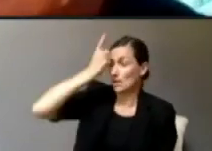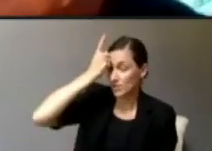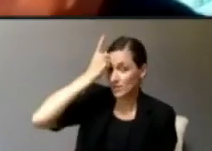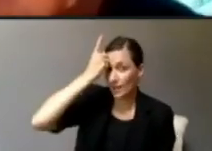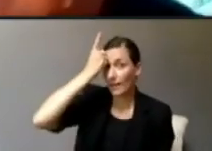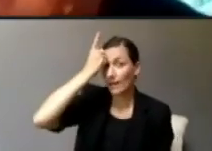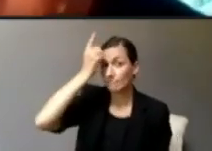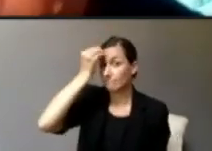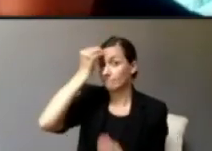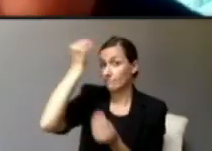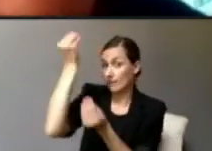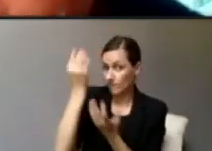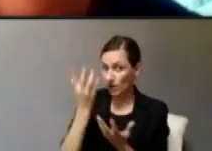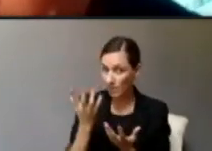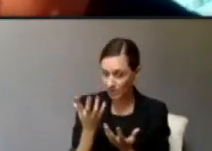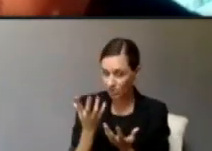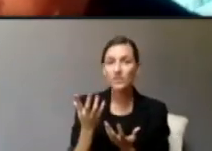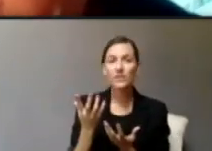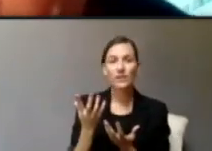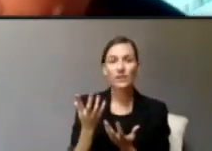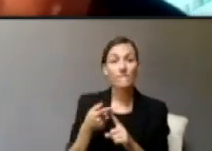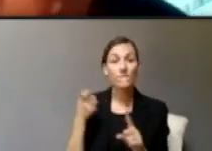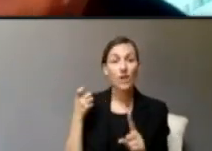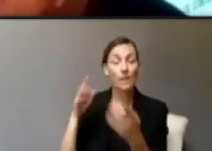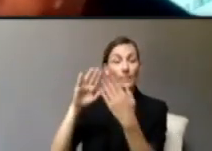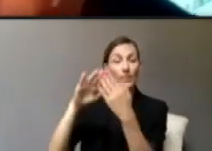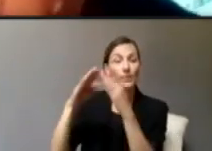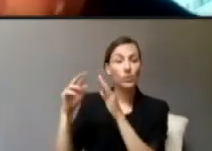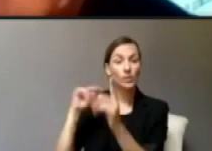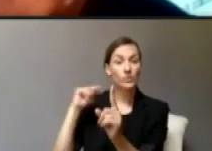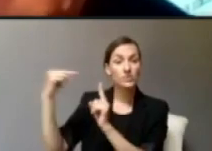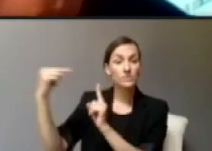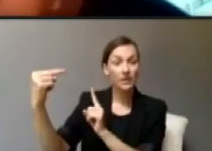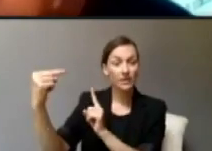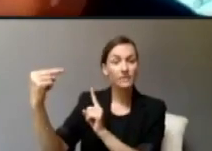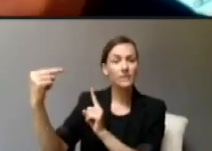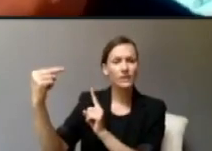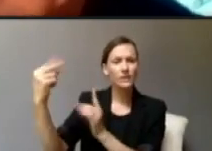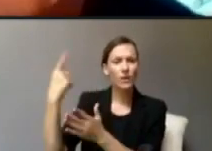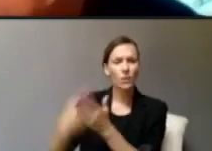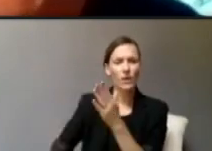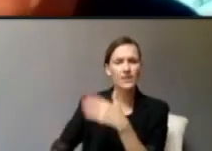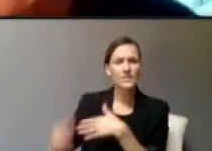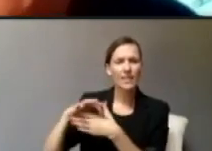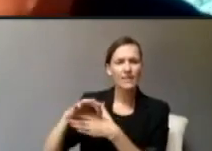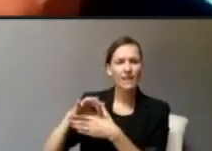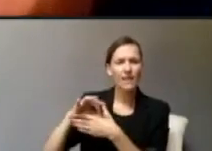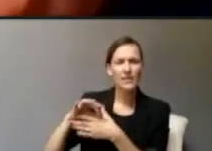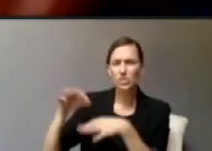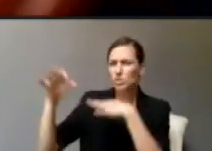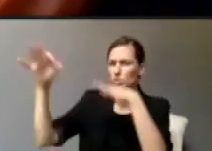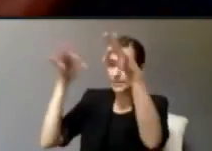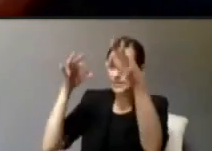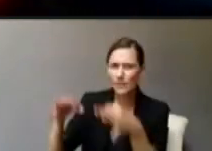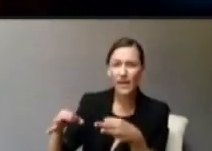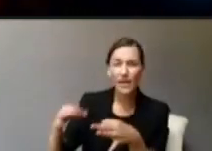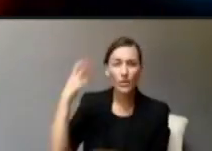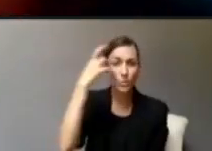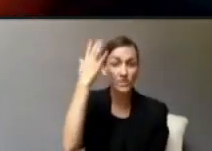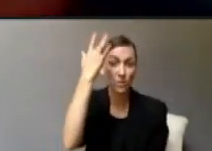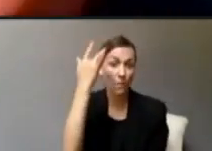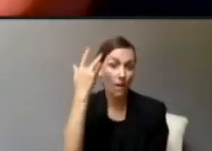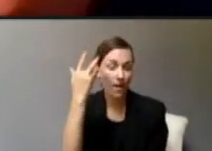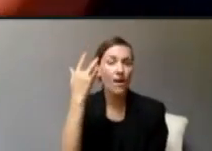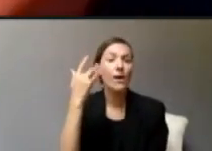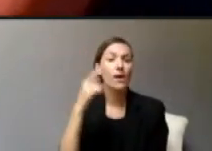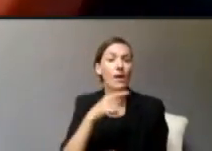finding from a community perspective. What's the community context that would explain some of the findings, and what would